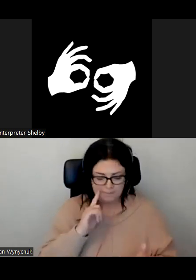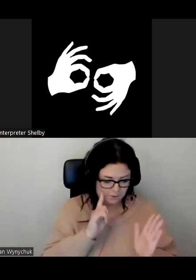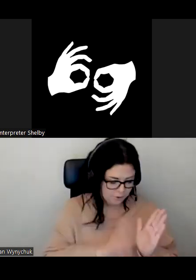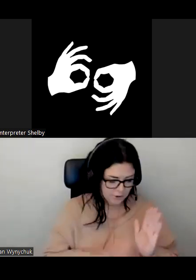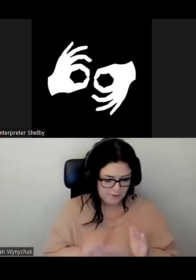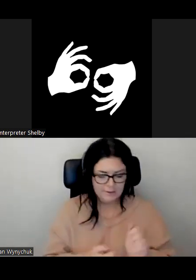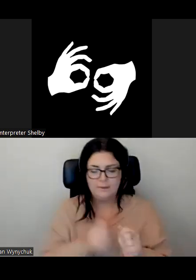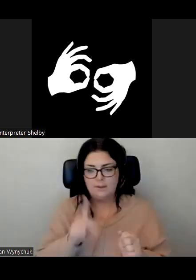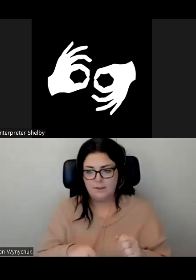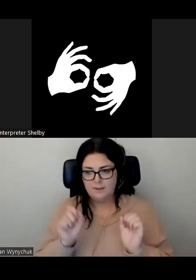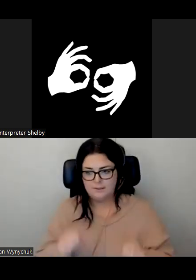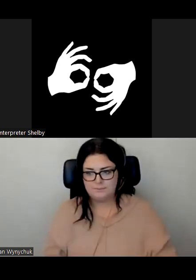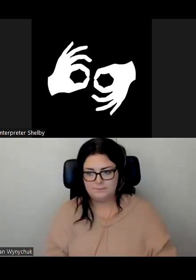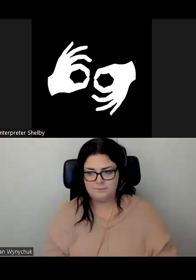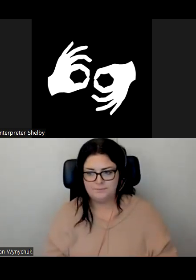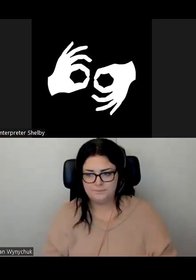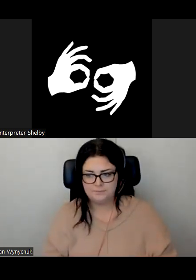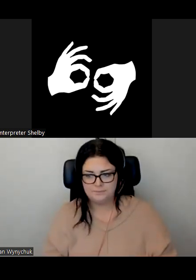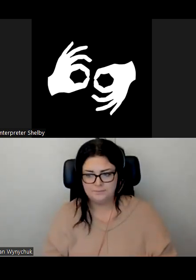call. Absolutely. Yeah, I will do that.